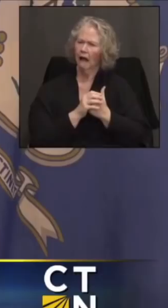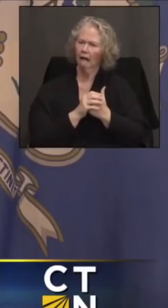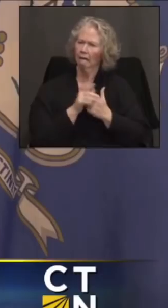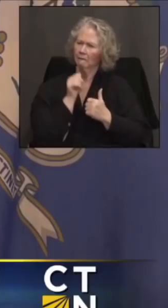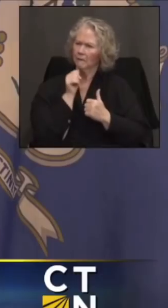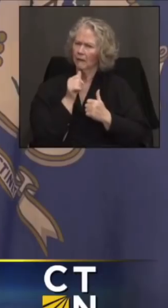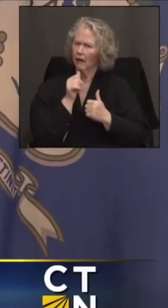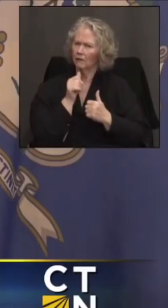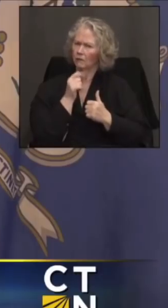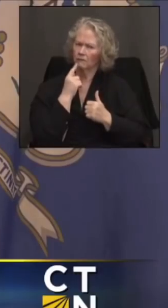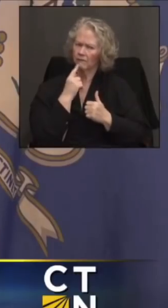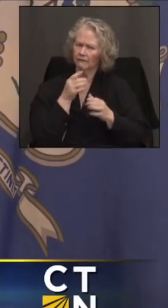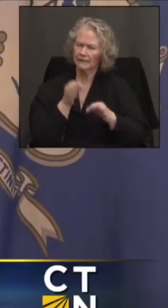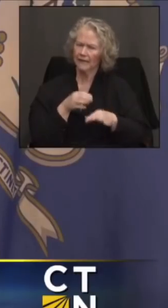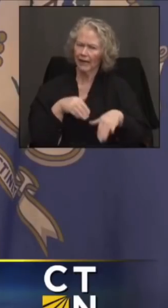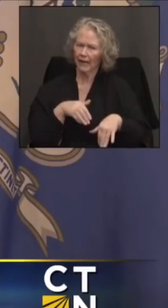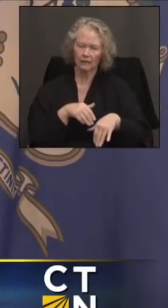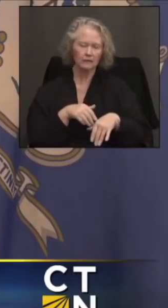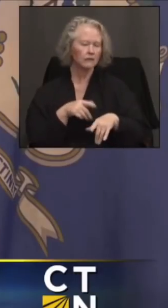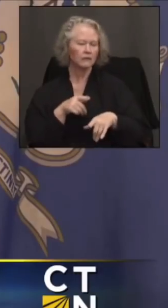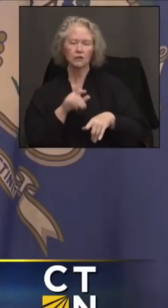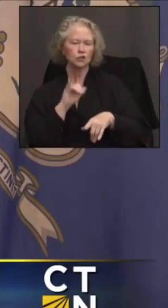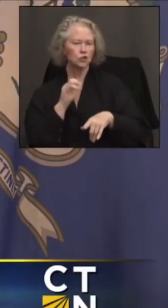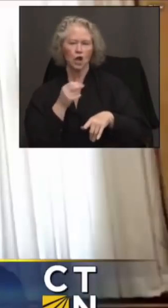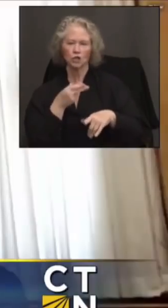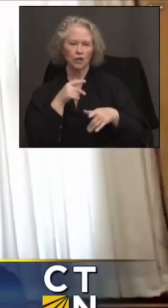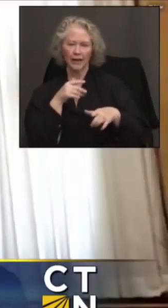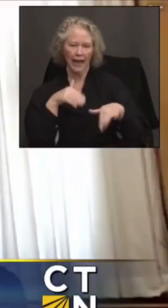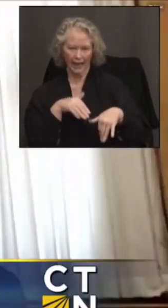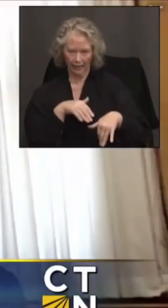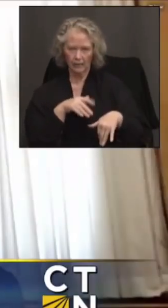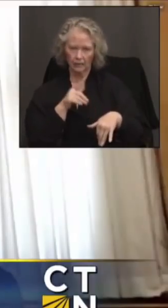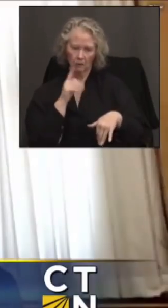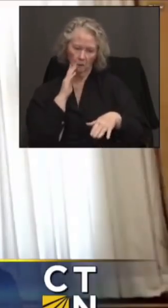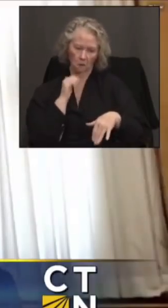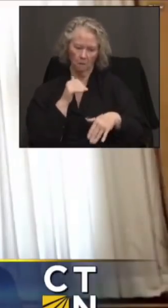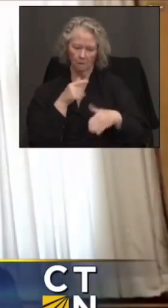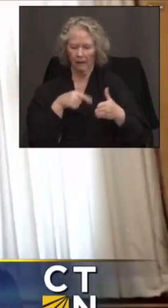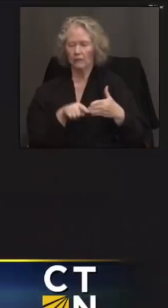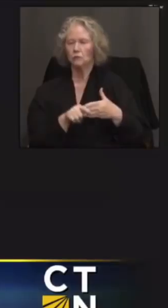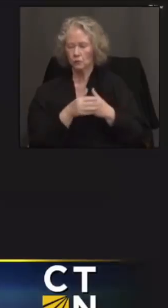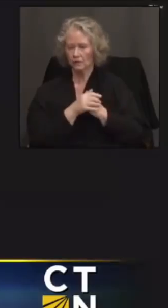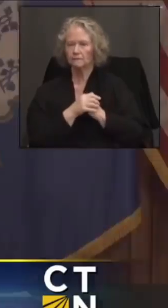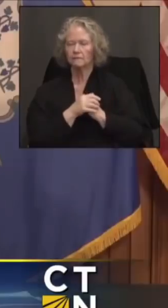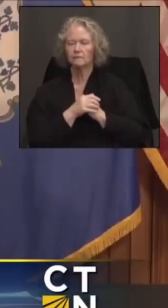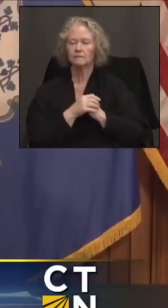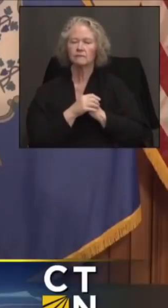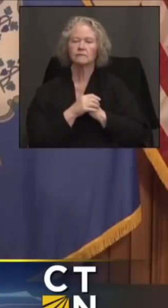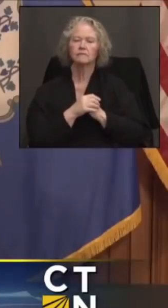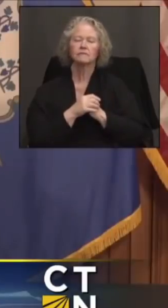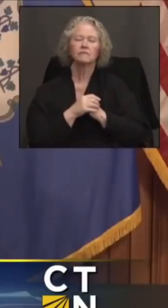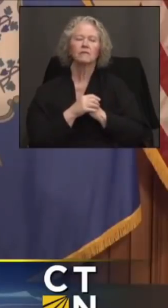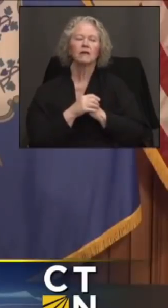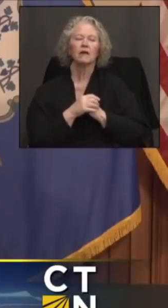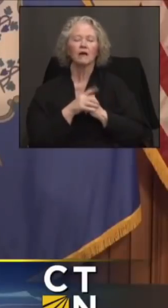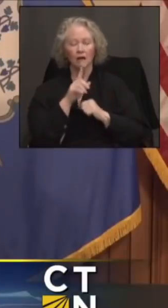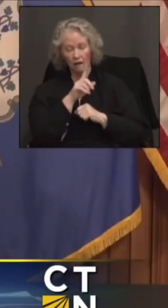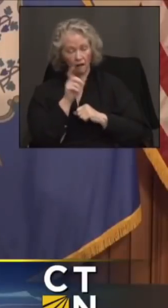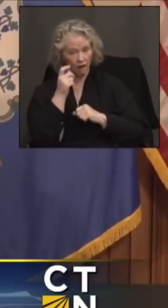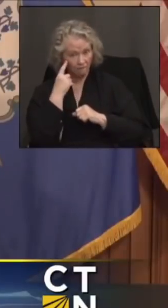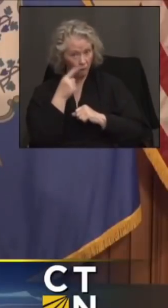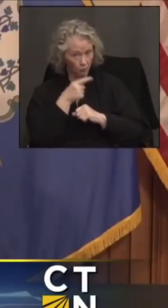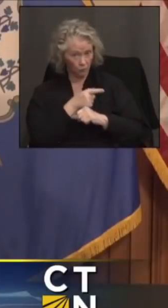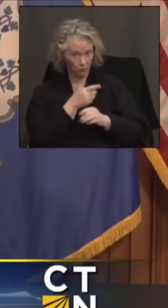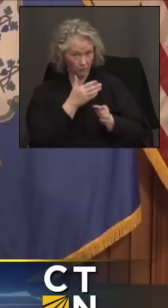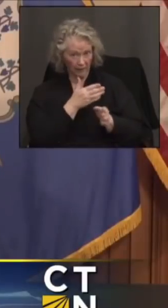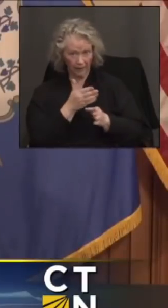isn't it, Josh? Yeah, not yet. More details on that in the coming week or two. Okay. And Governor, do you have any plans to